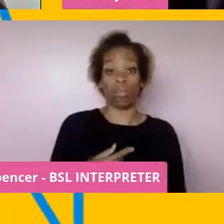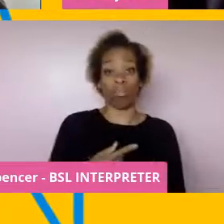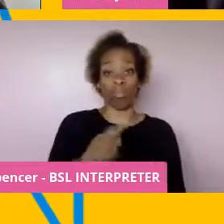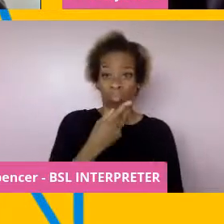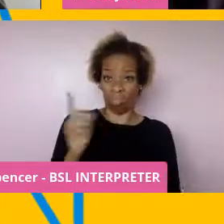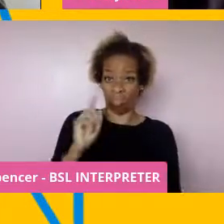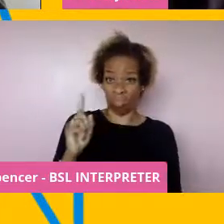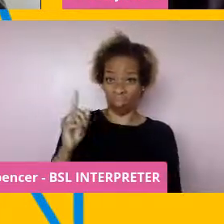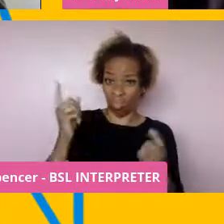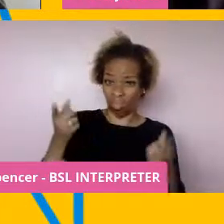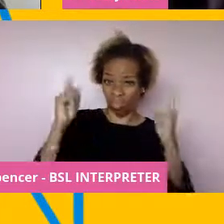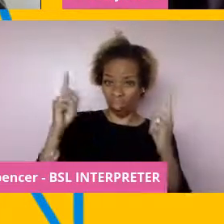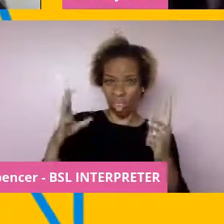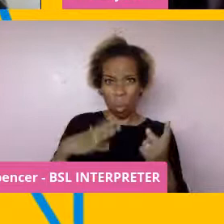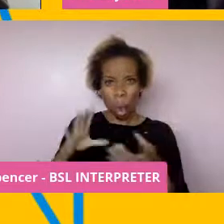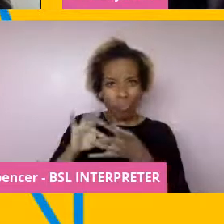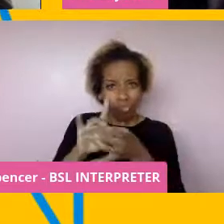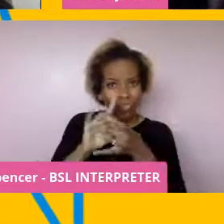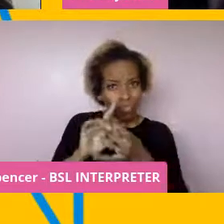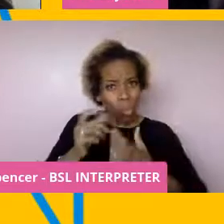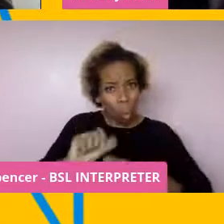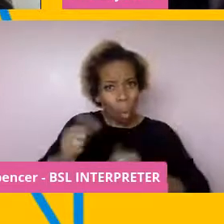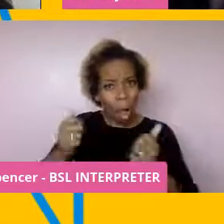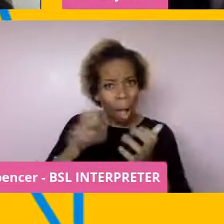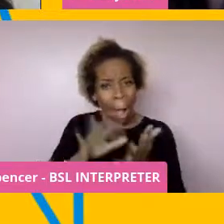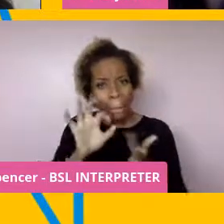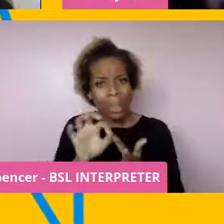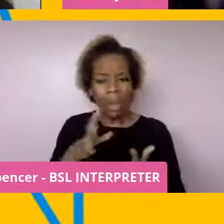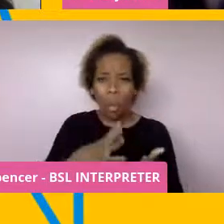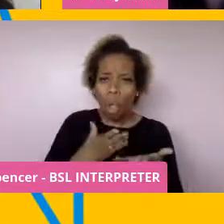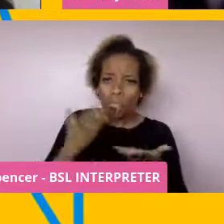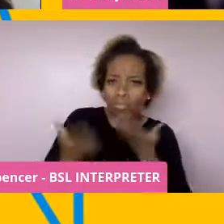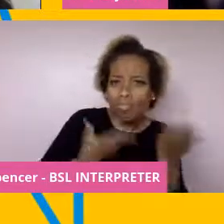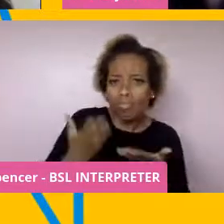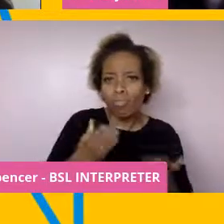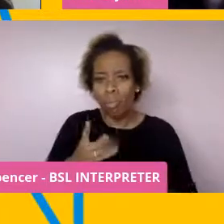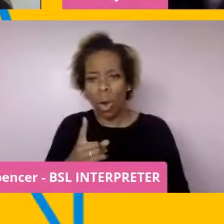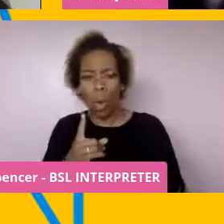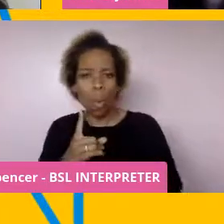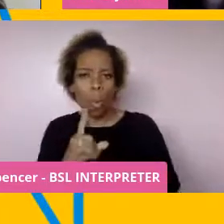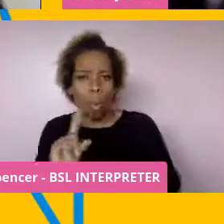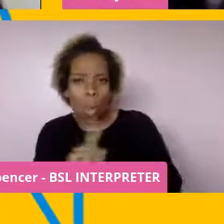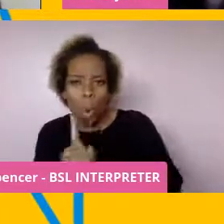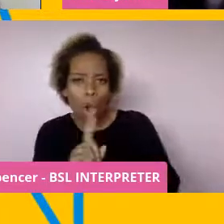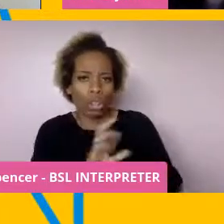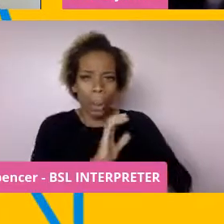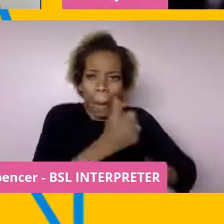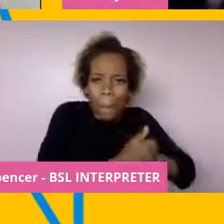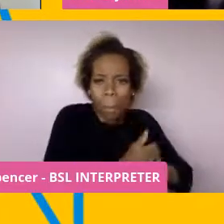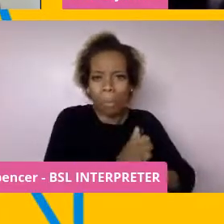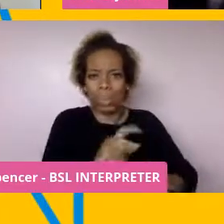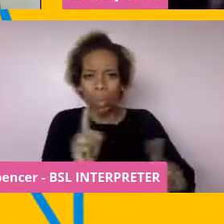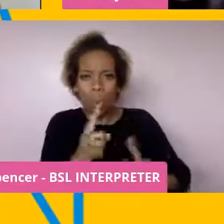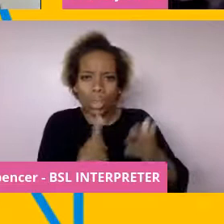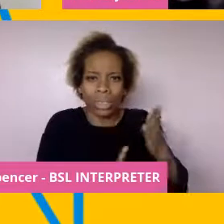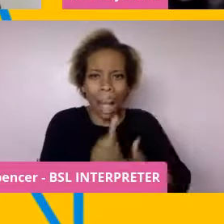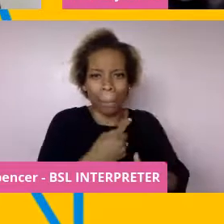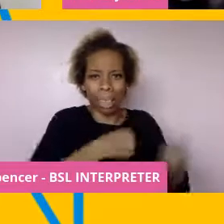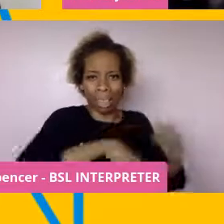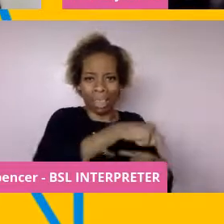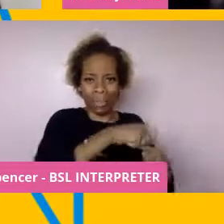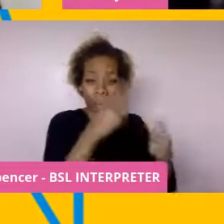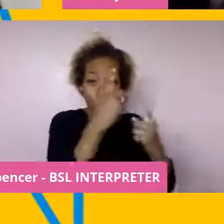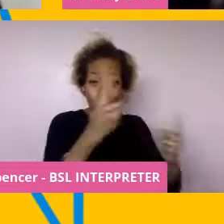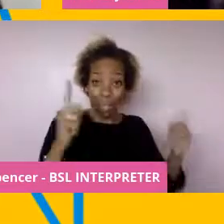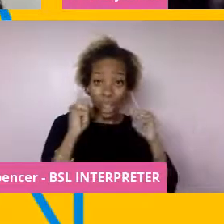relationship with MPs and want to try and justify kind of what is being implemented by the university. So we're able to